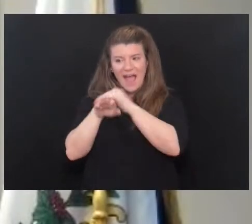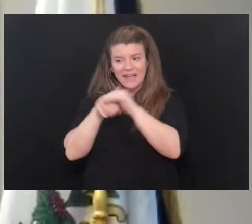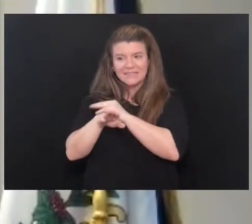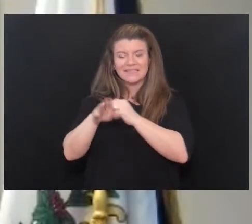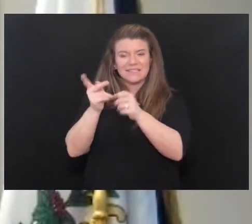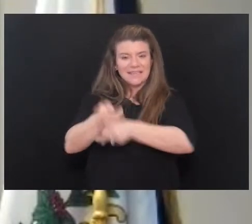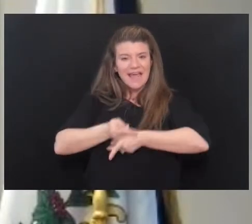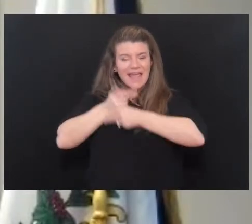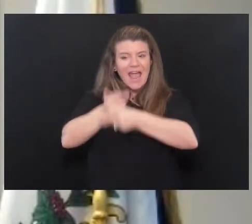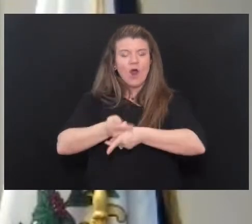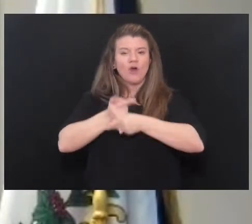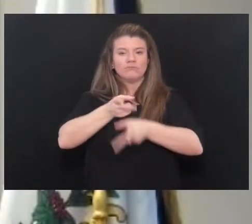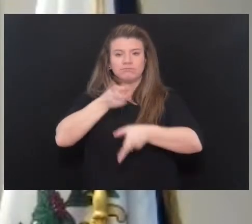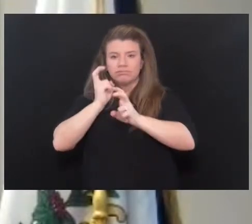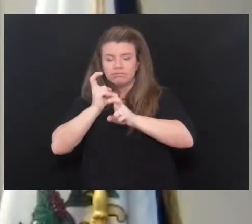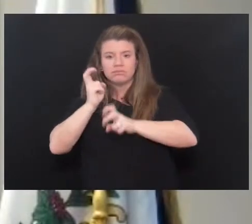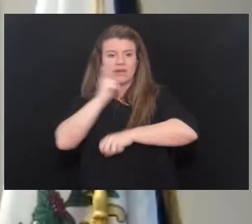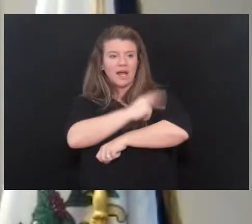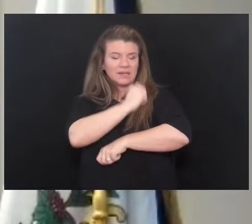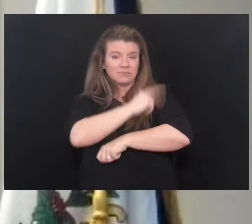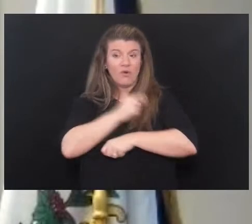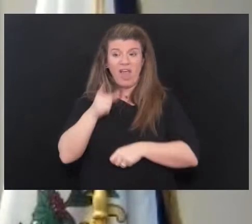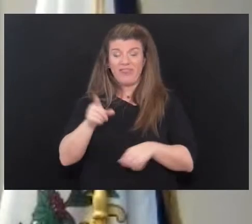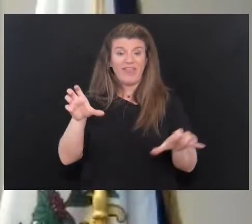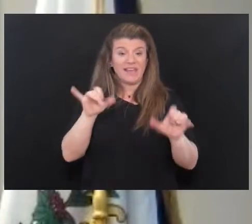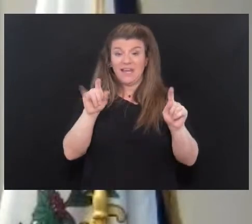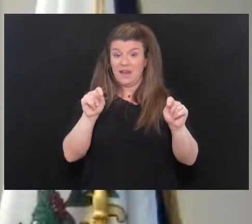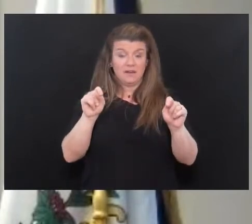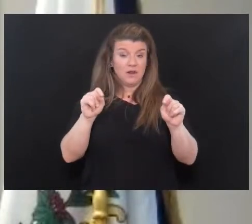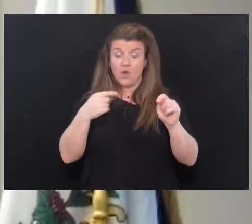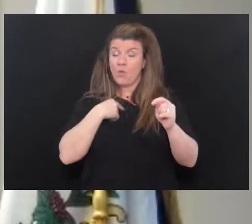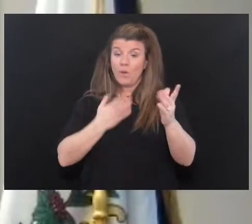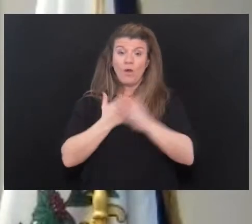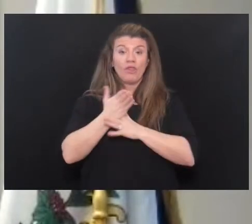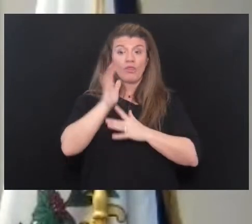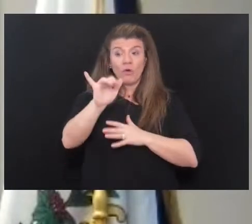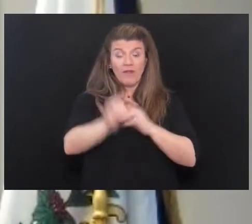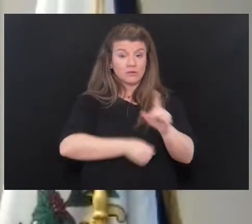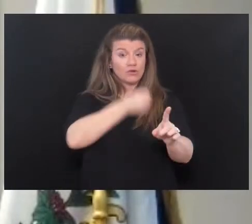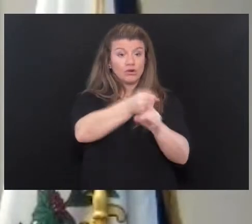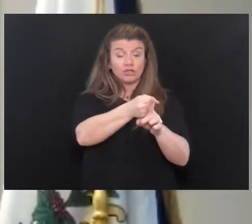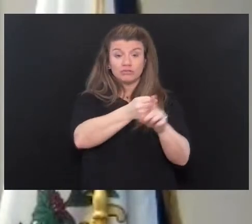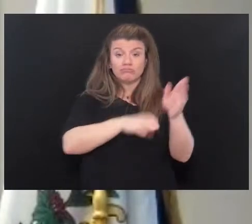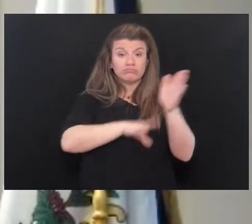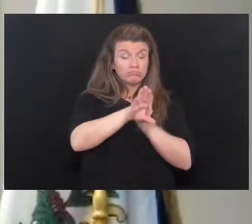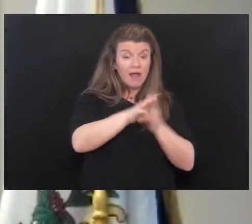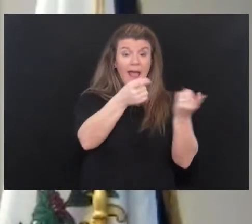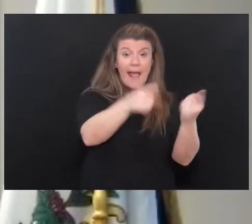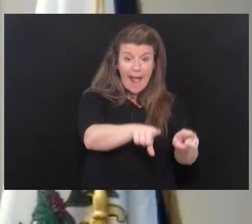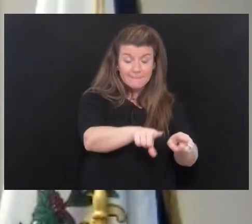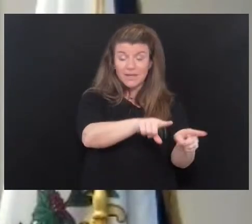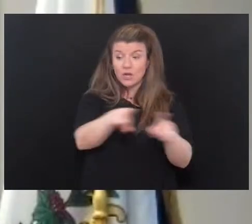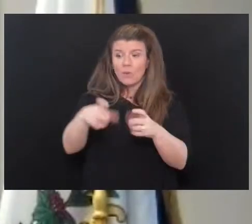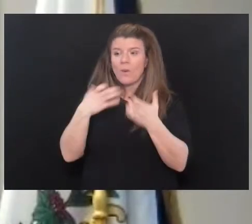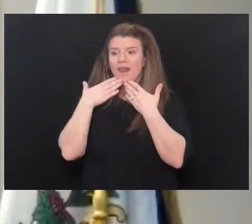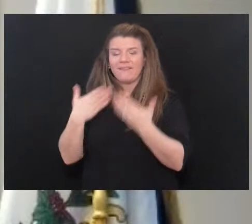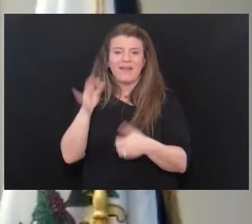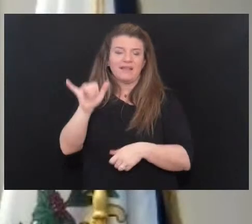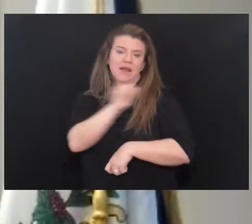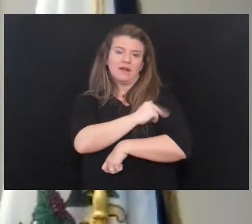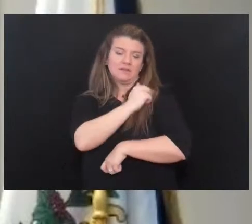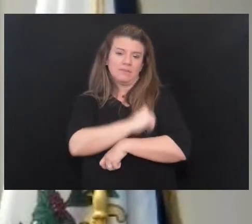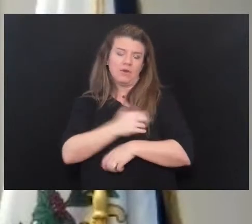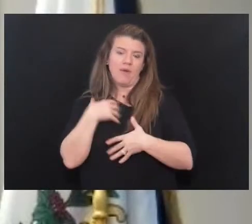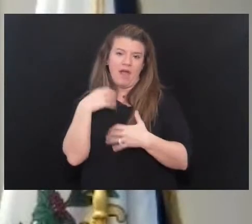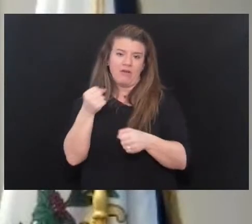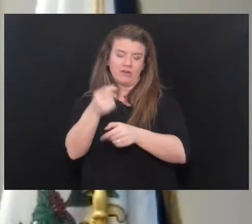acute care services, and they did. We went through that surge well. I want to thank our acute care hospital, the